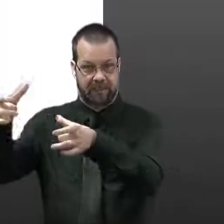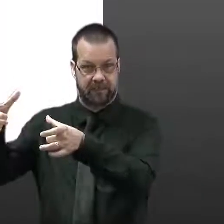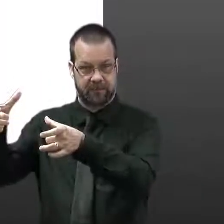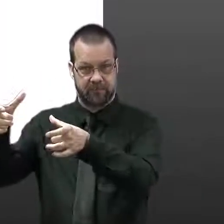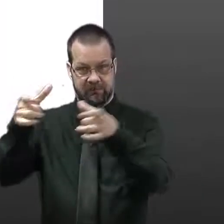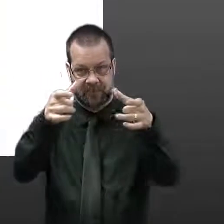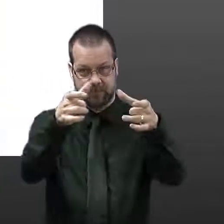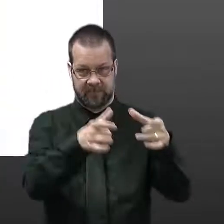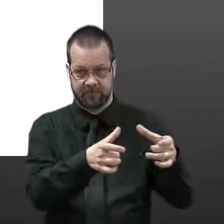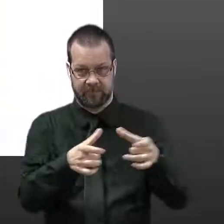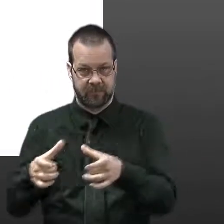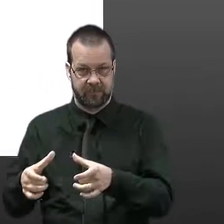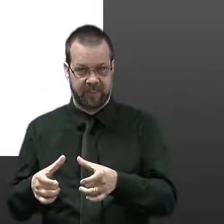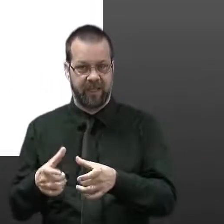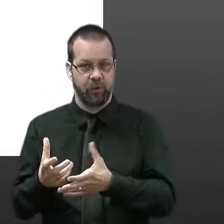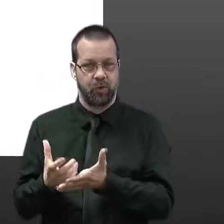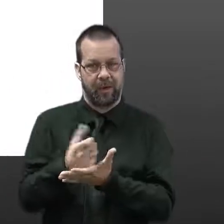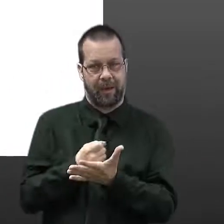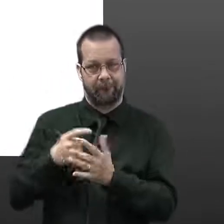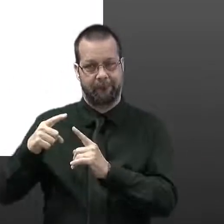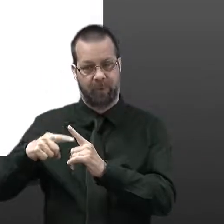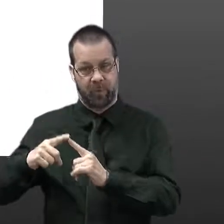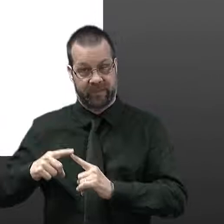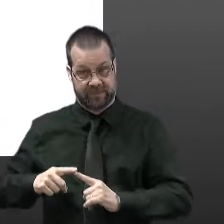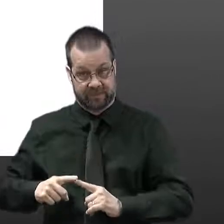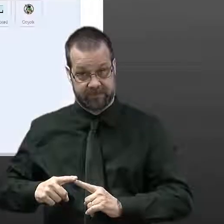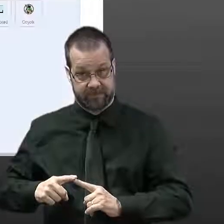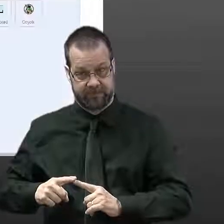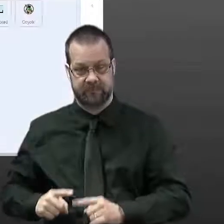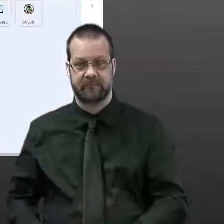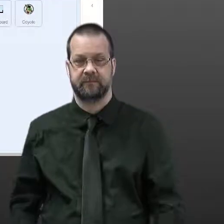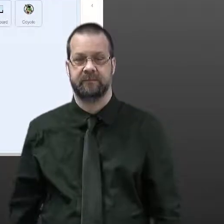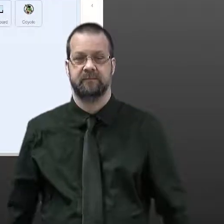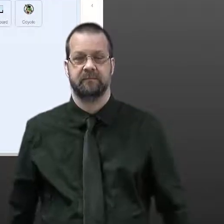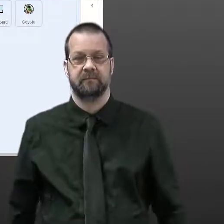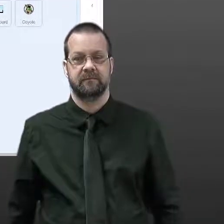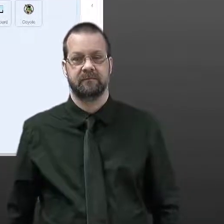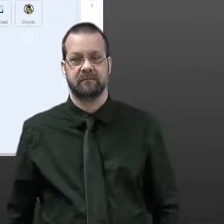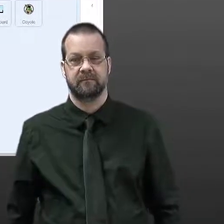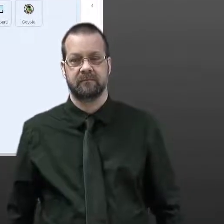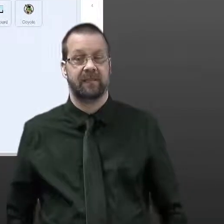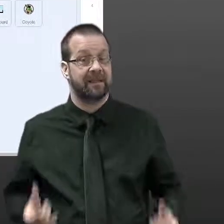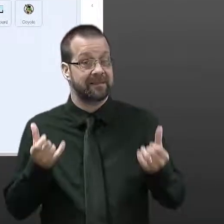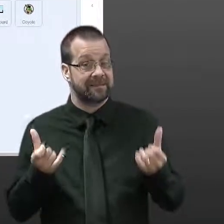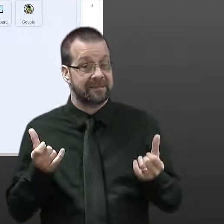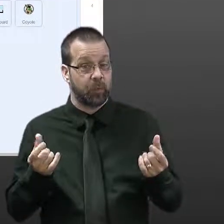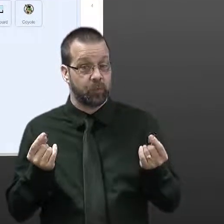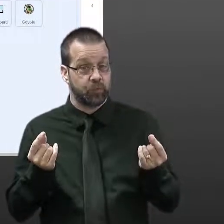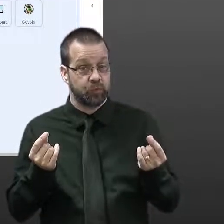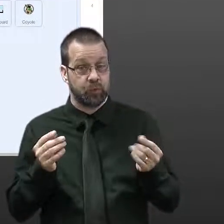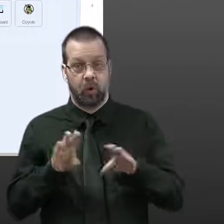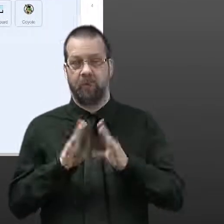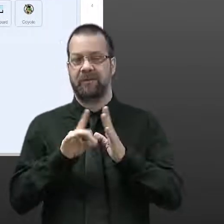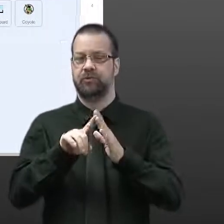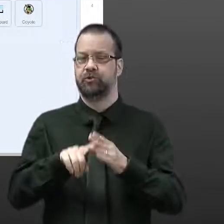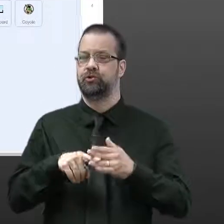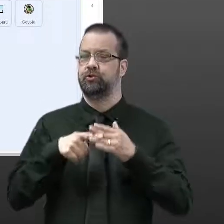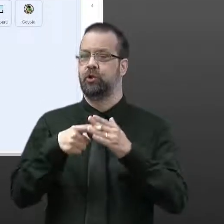a basket, and you'll collect some points every time you make a basket. What we're going to do now